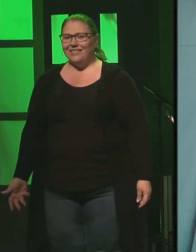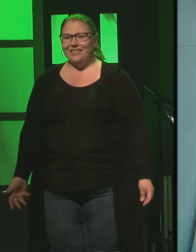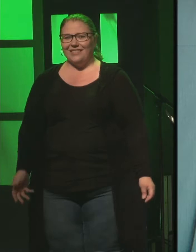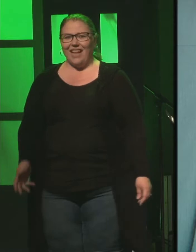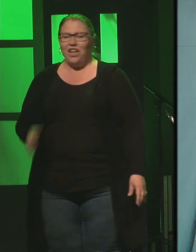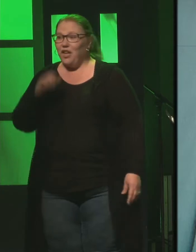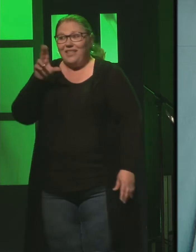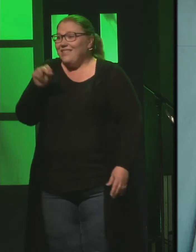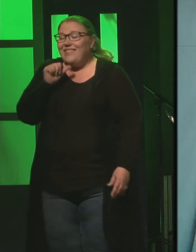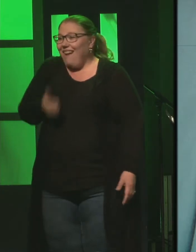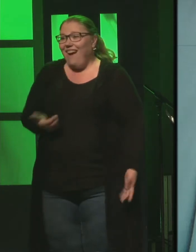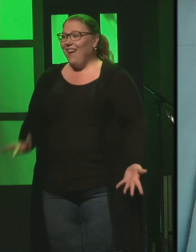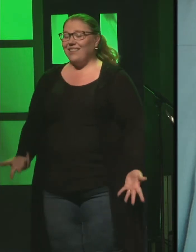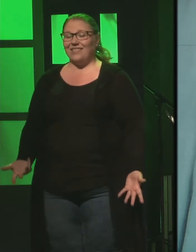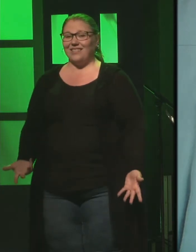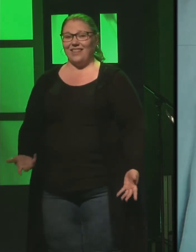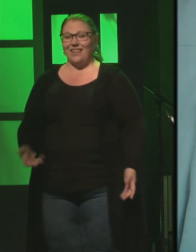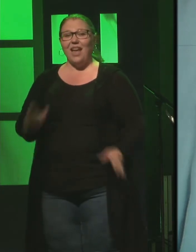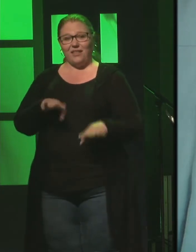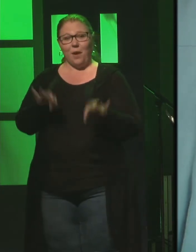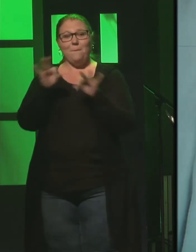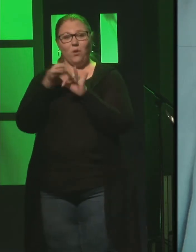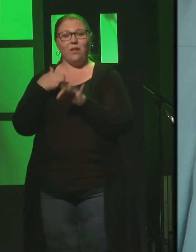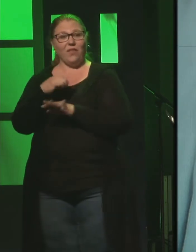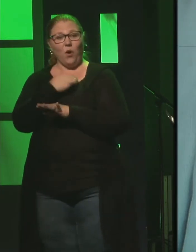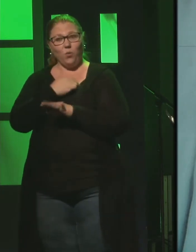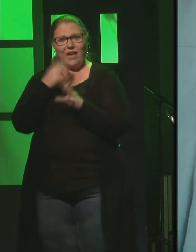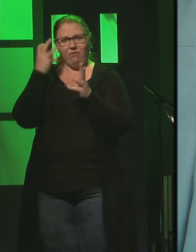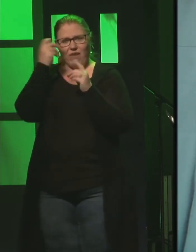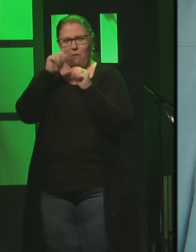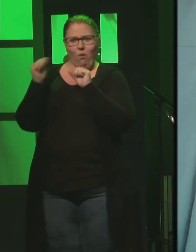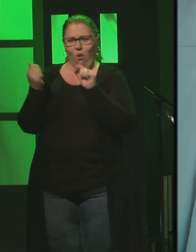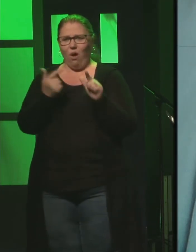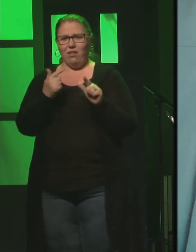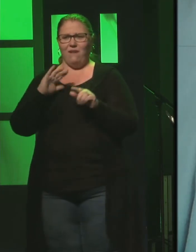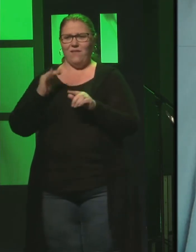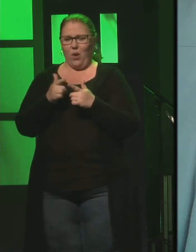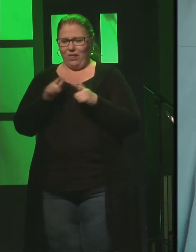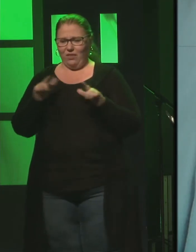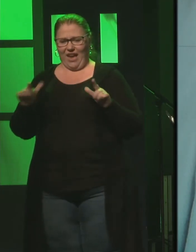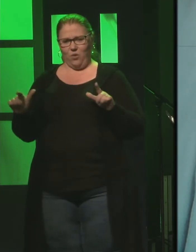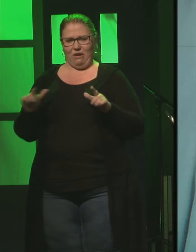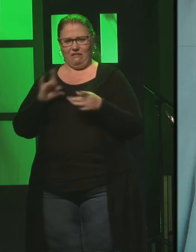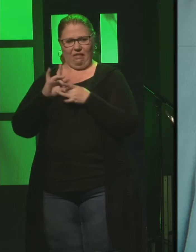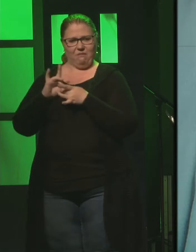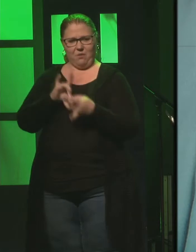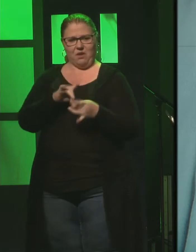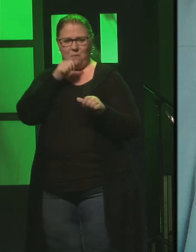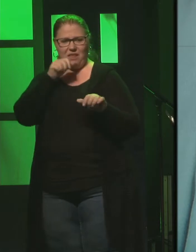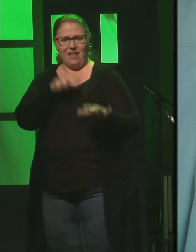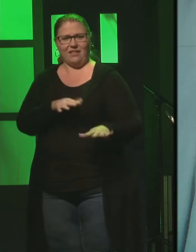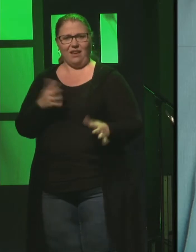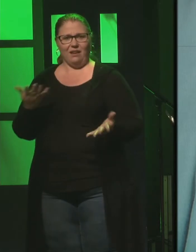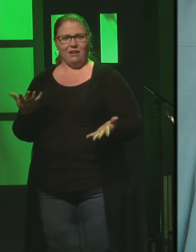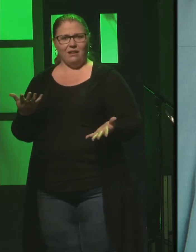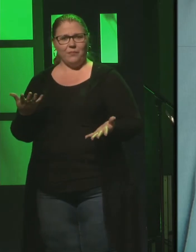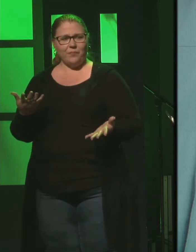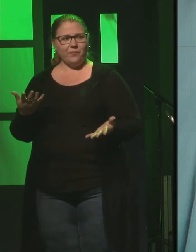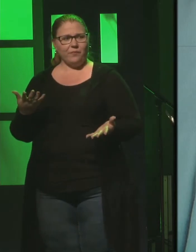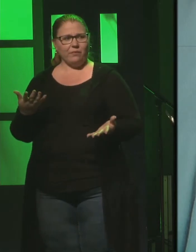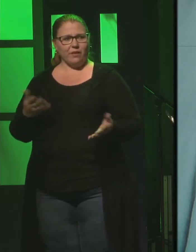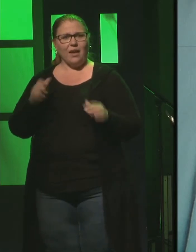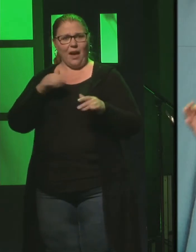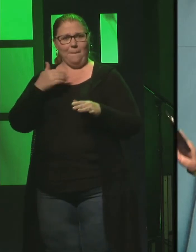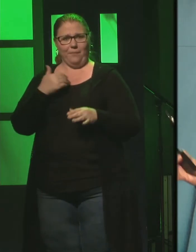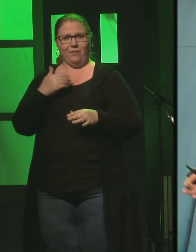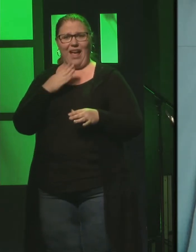that, no, it's not. And it's important that we kind of consider all of our language around blessing because there can be